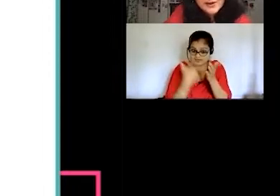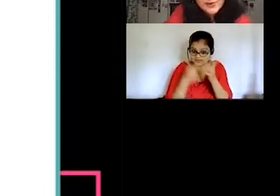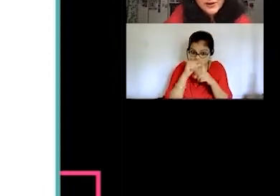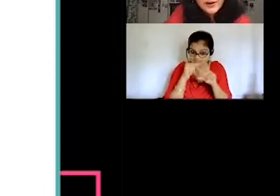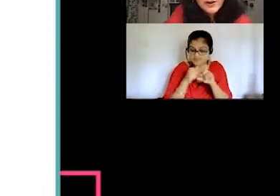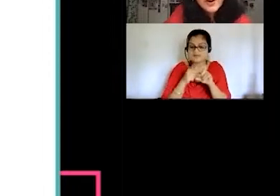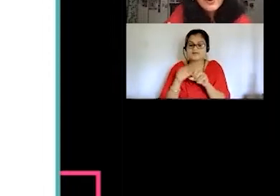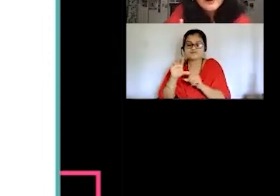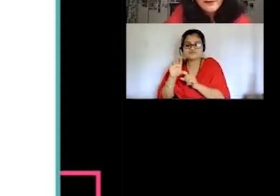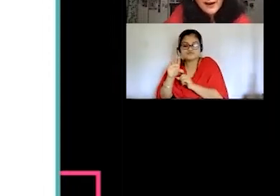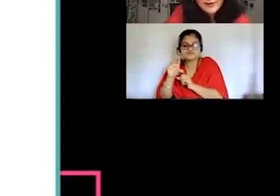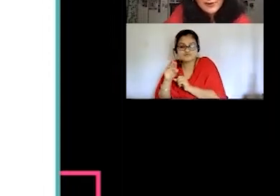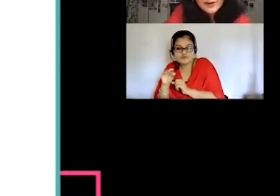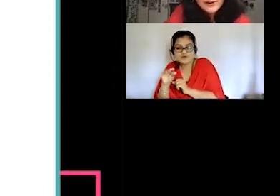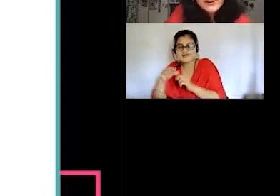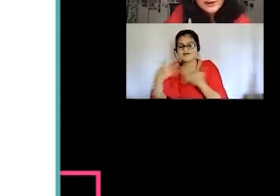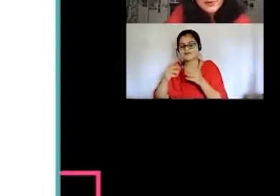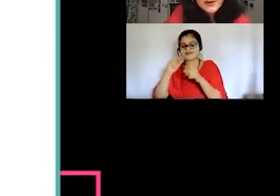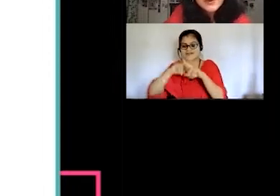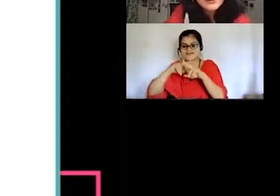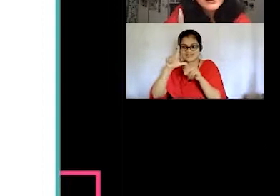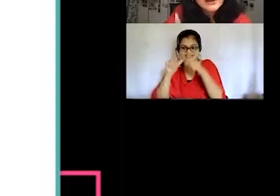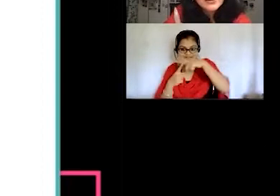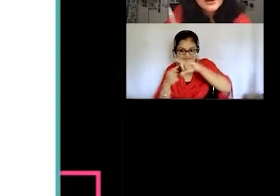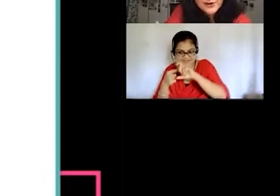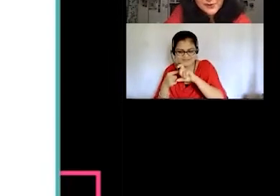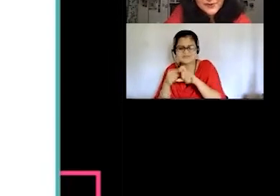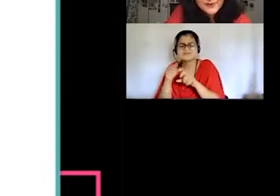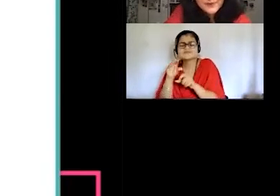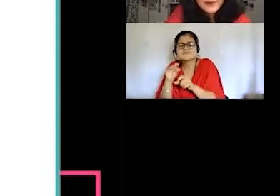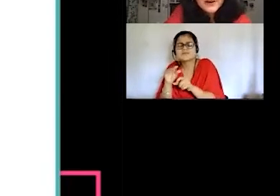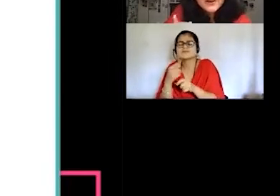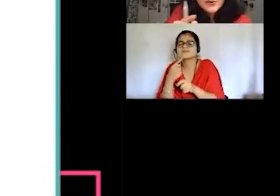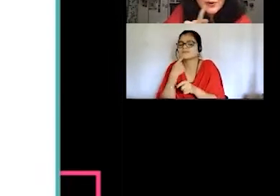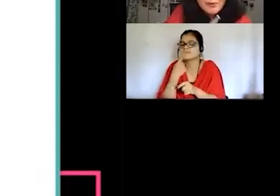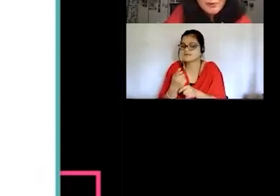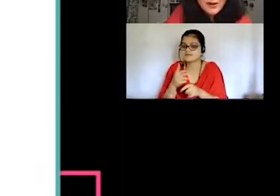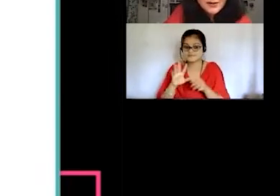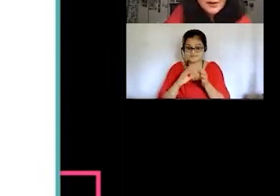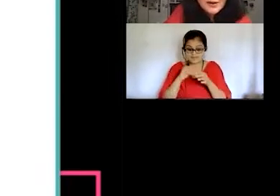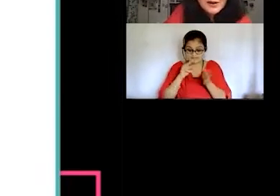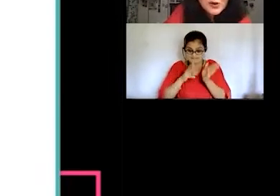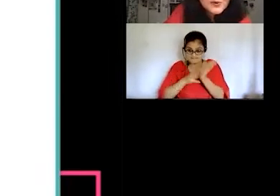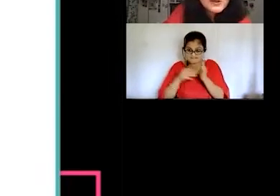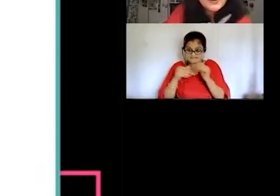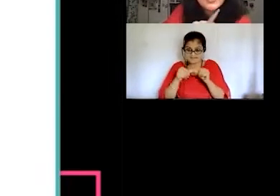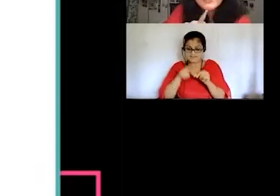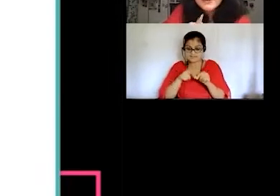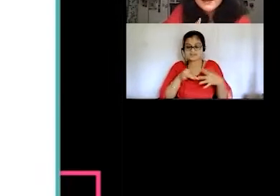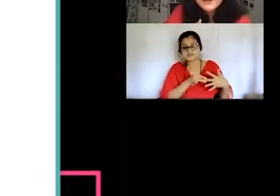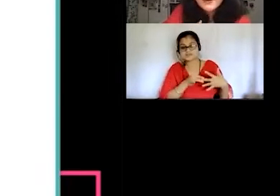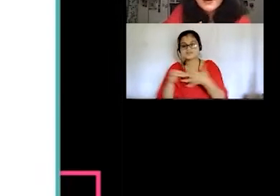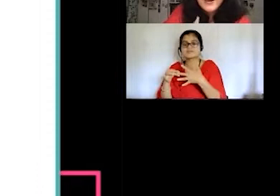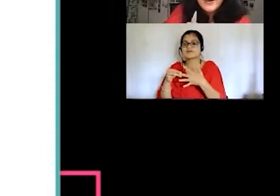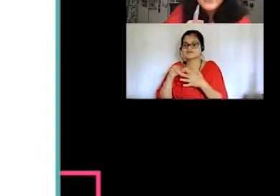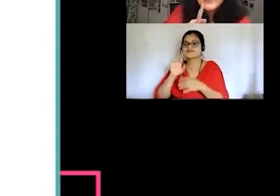komal swara or a flat note, sometimes a little softer note. The note ma assumes a special